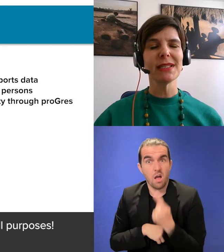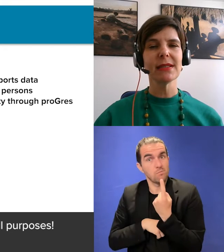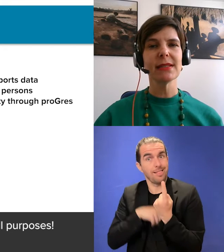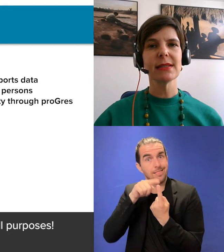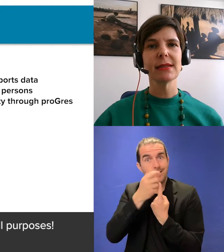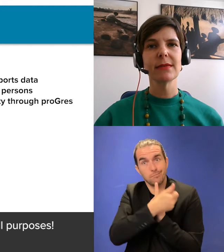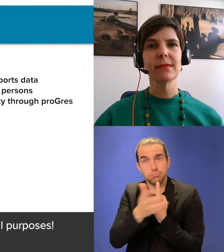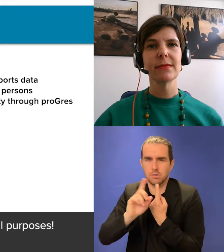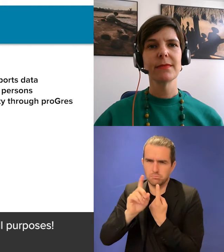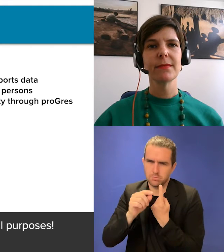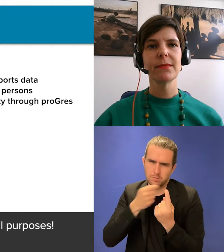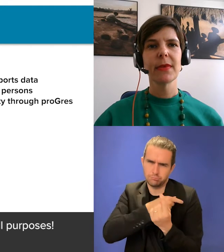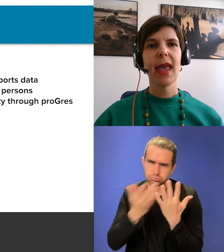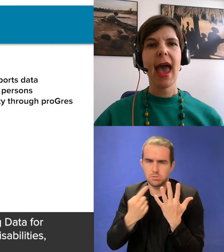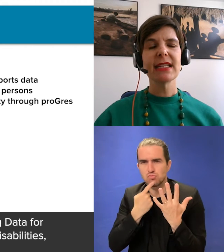all purposes.